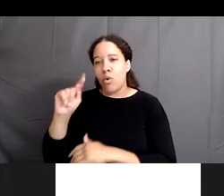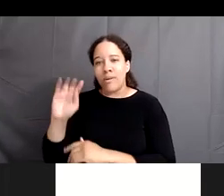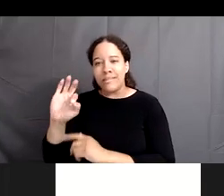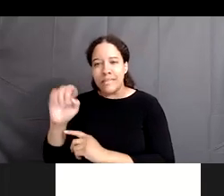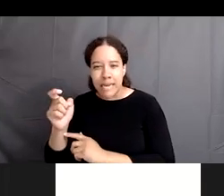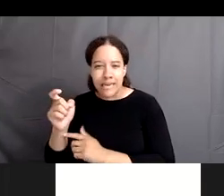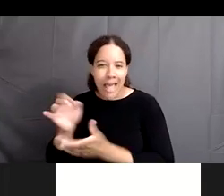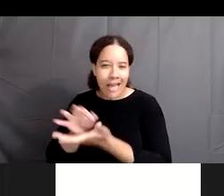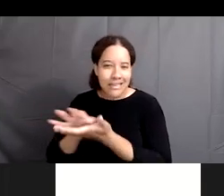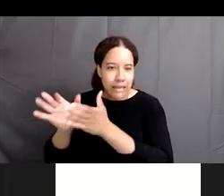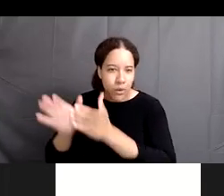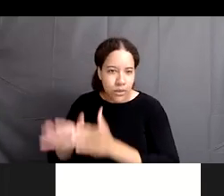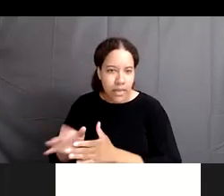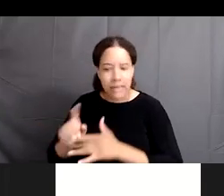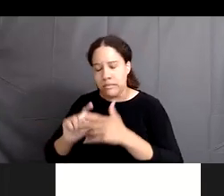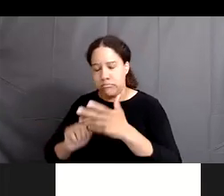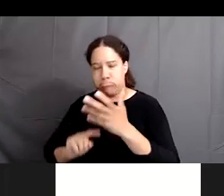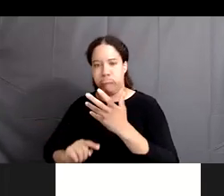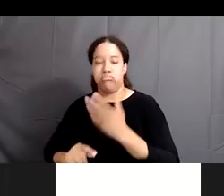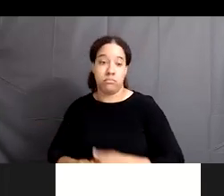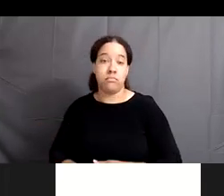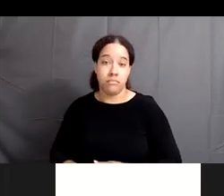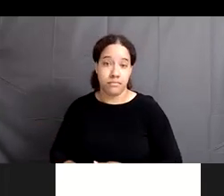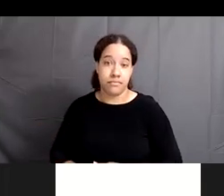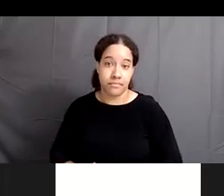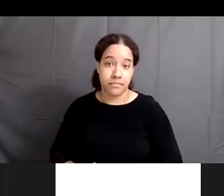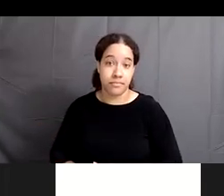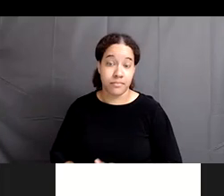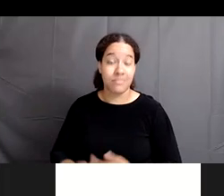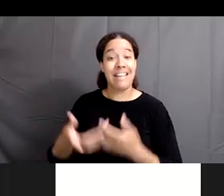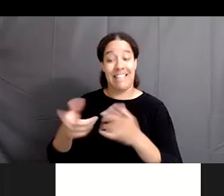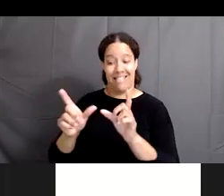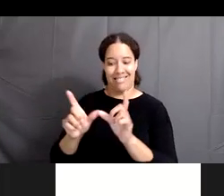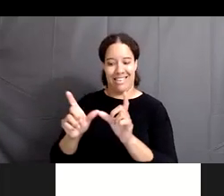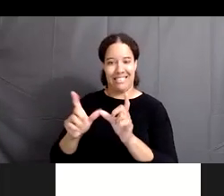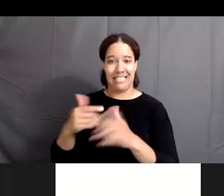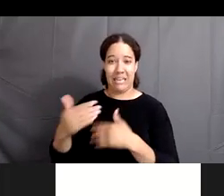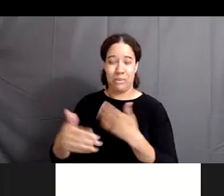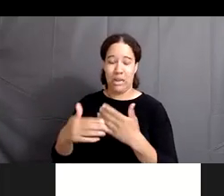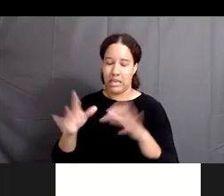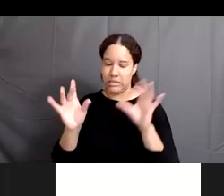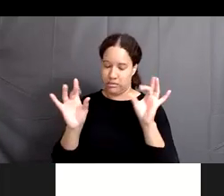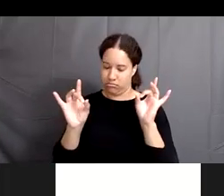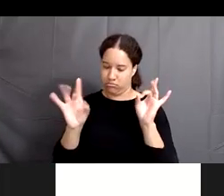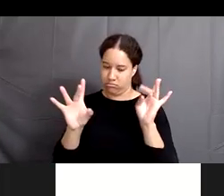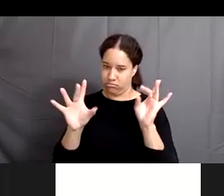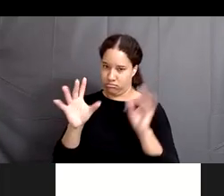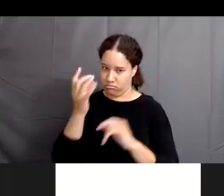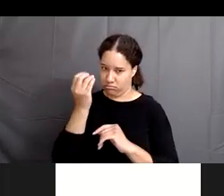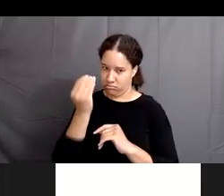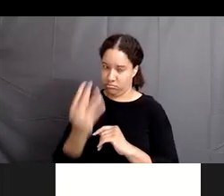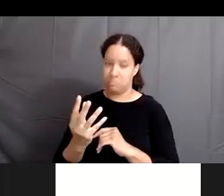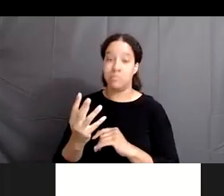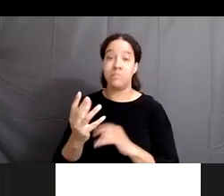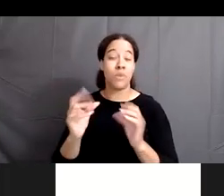different things. And I'll be honest with you, the licensing process is a doozy in and of itself. So it's always a good idea to